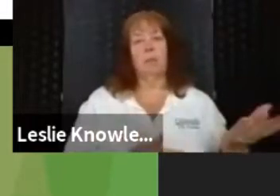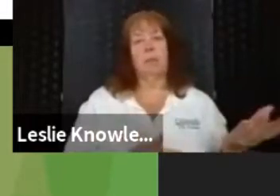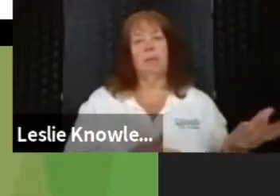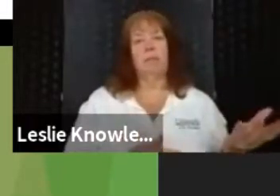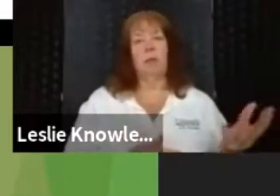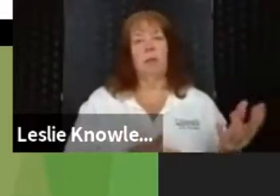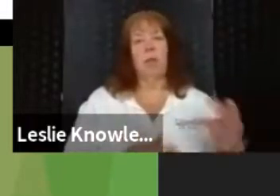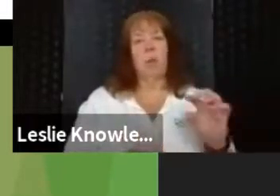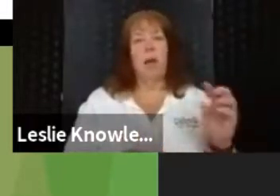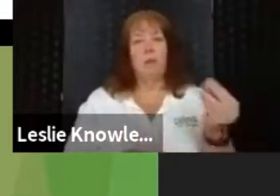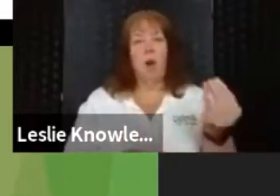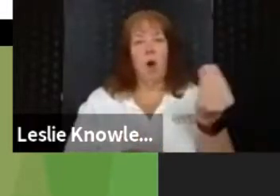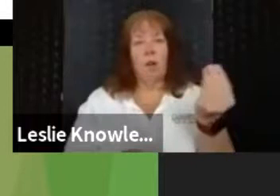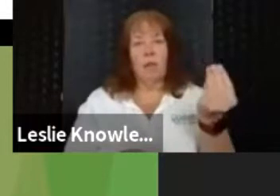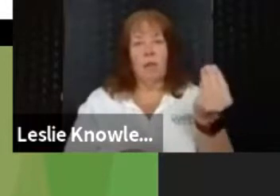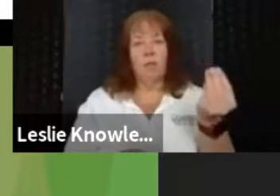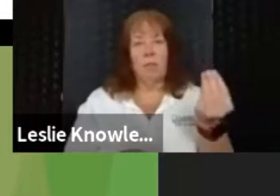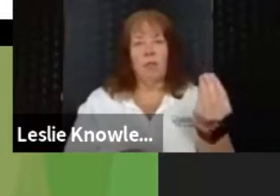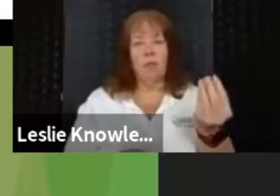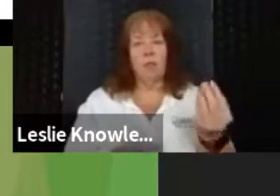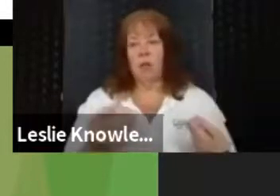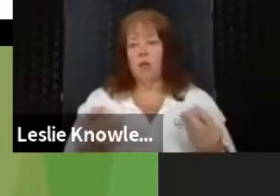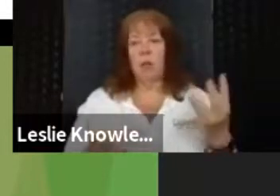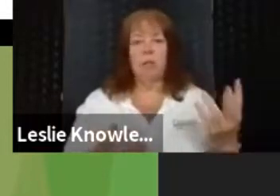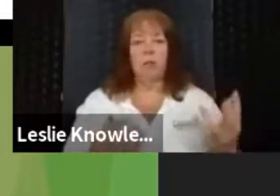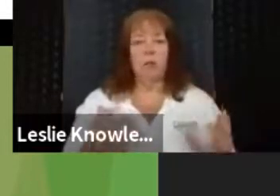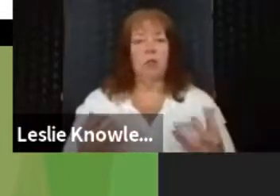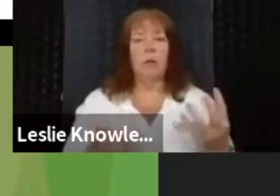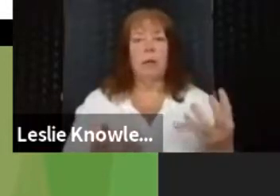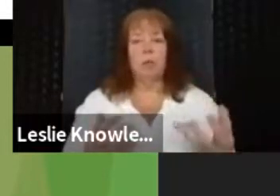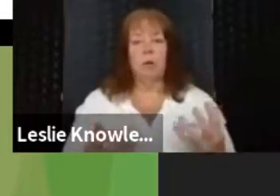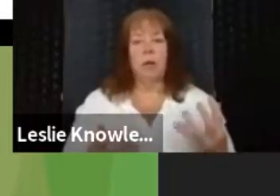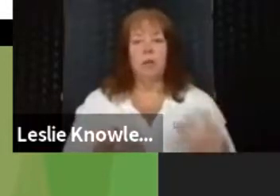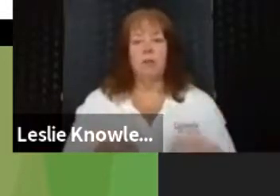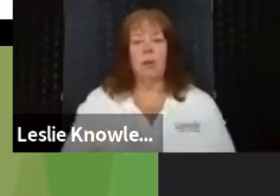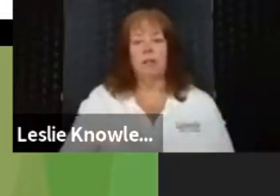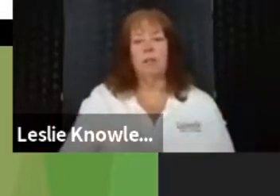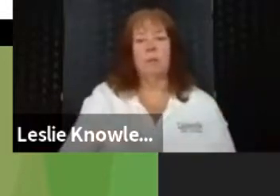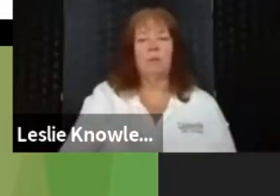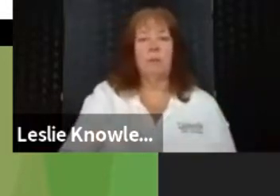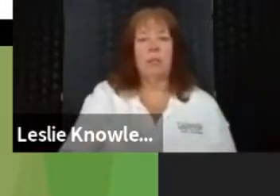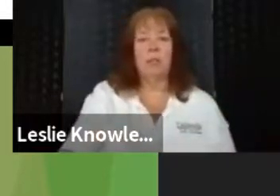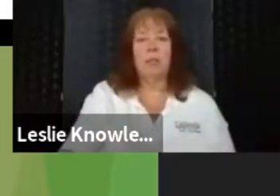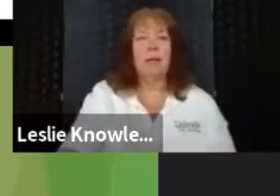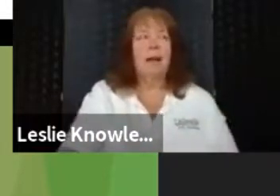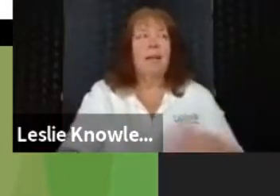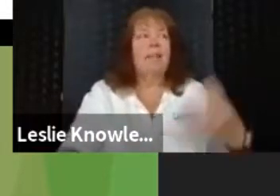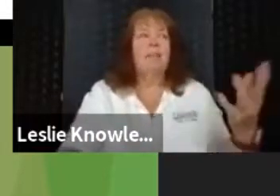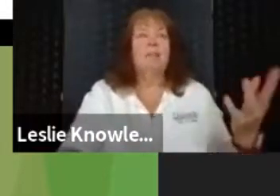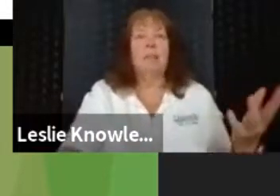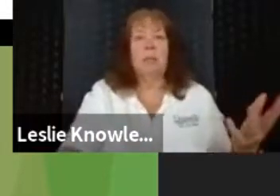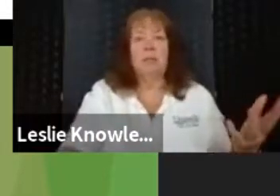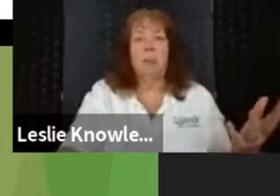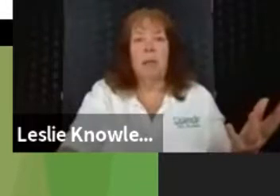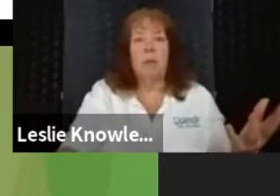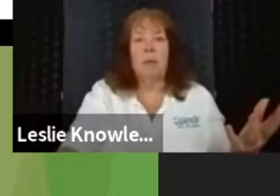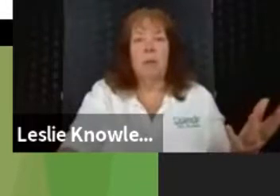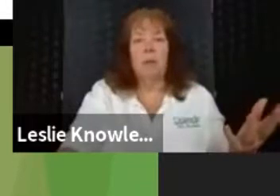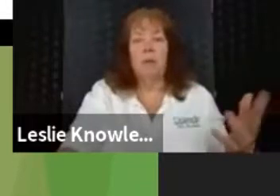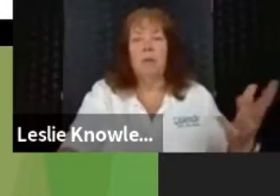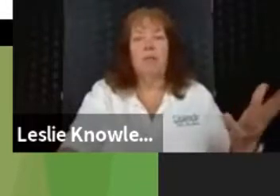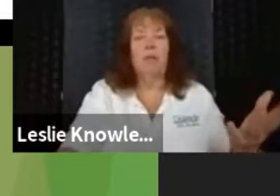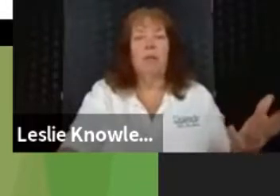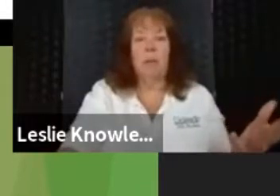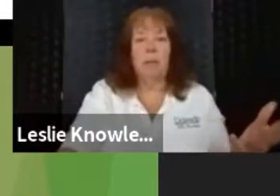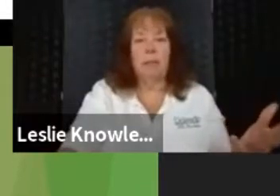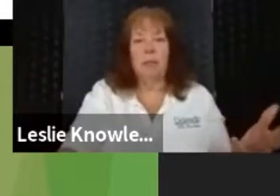said, when you leave here, you have all of that information and you're not trying to scramble, trying to find some information. I need a syllabus from